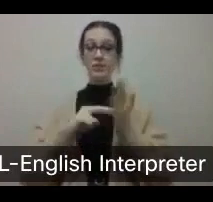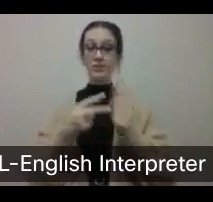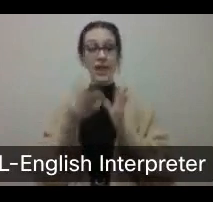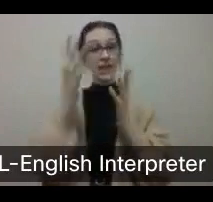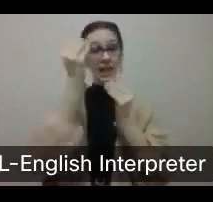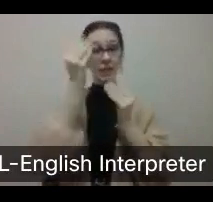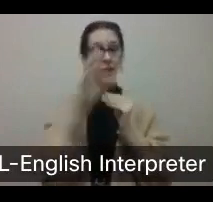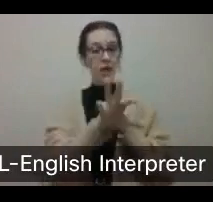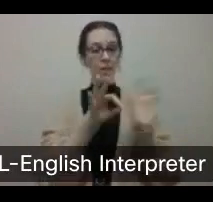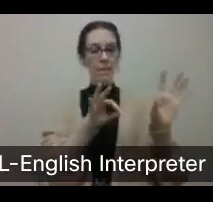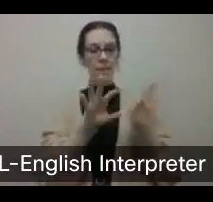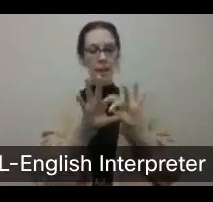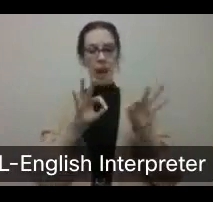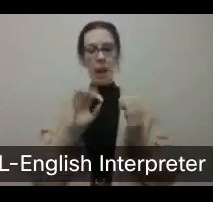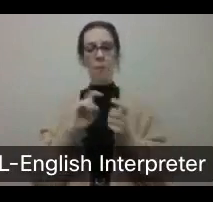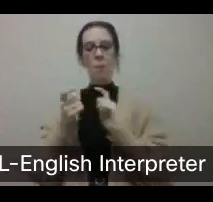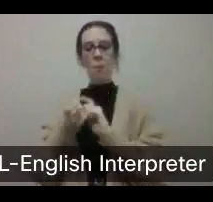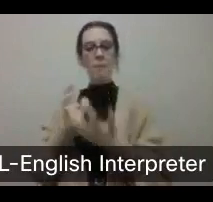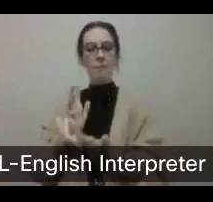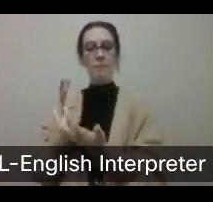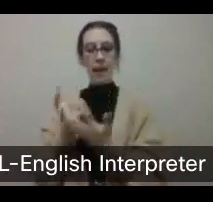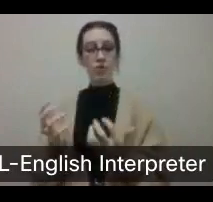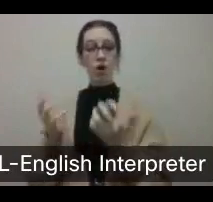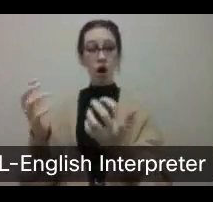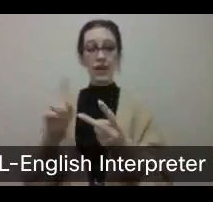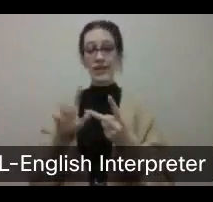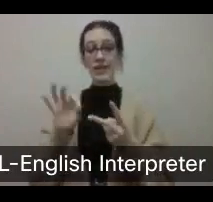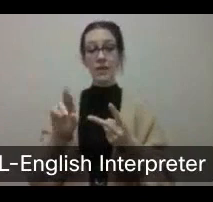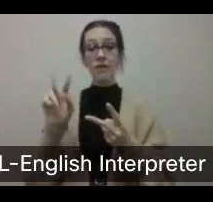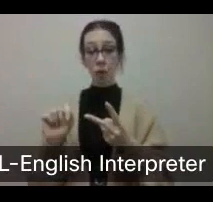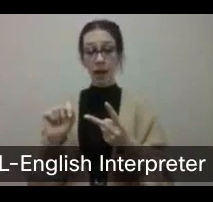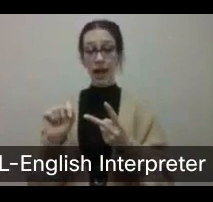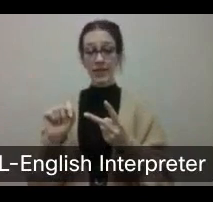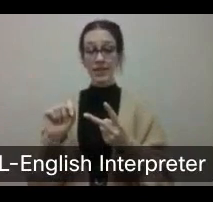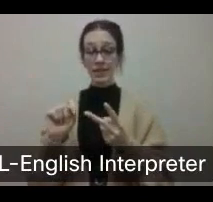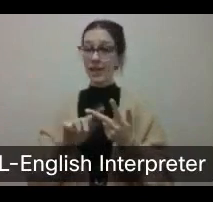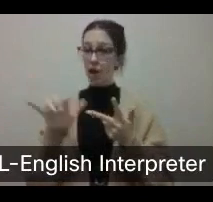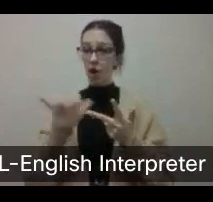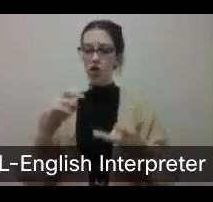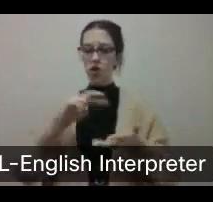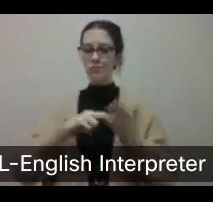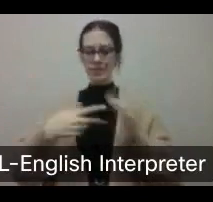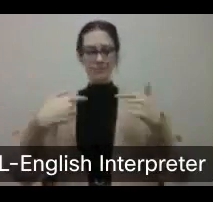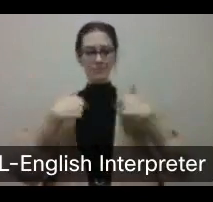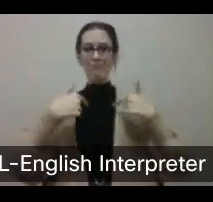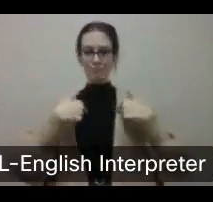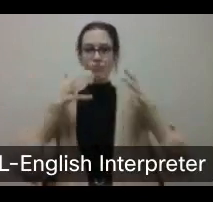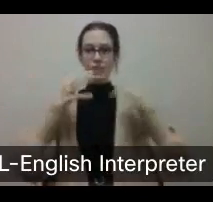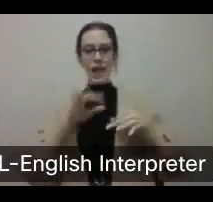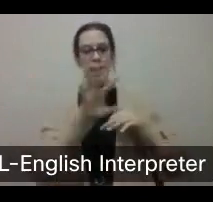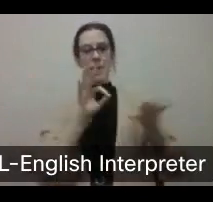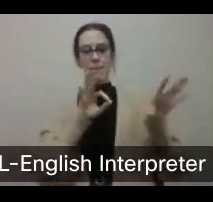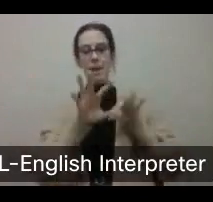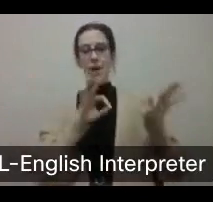words based on our audience and format, and we're also going to be able to choose information based on the needs of our writing